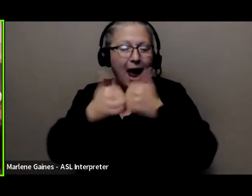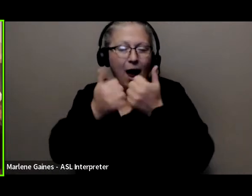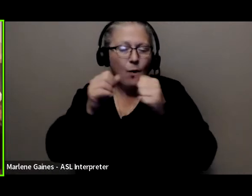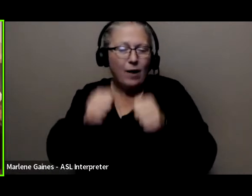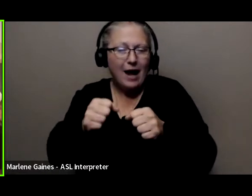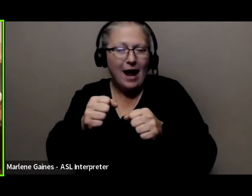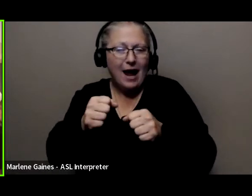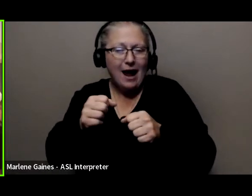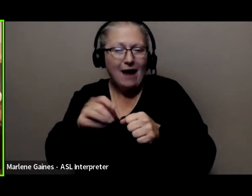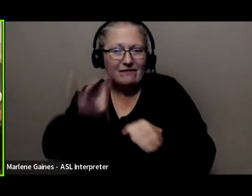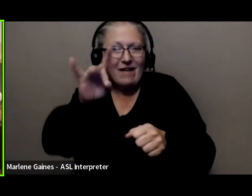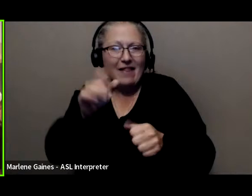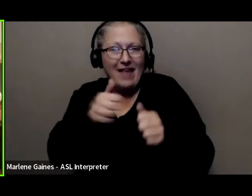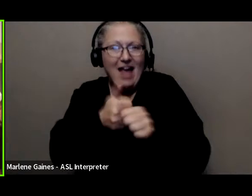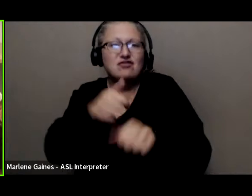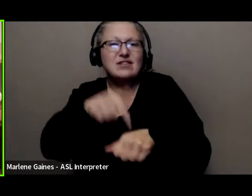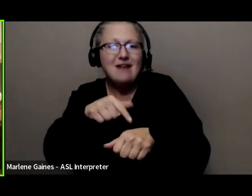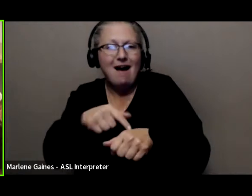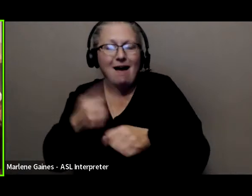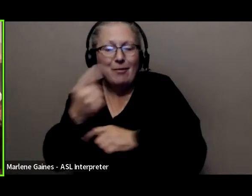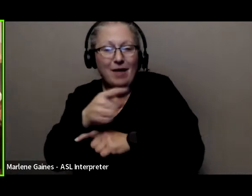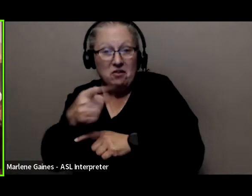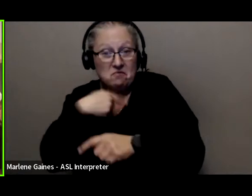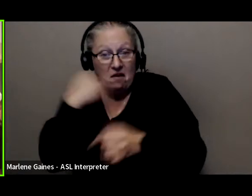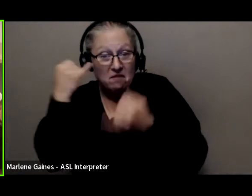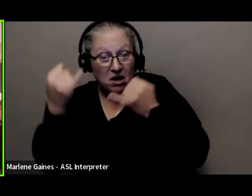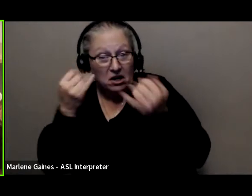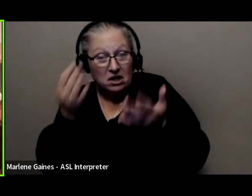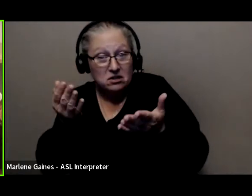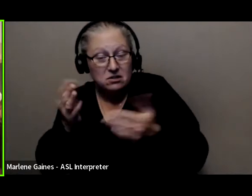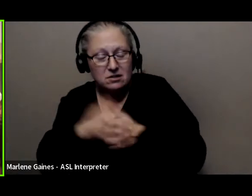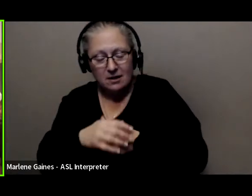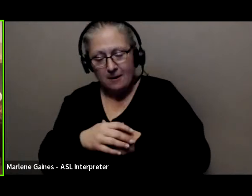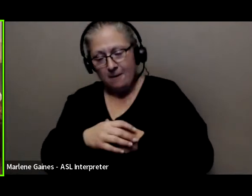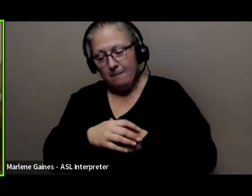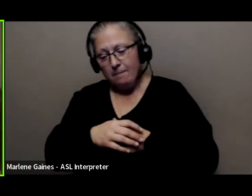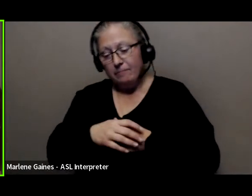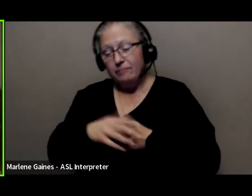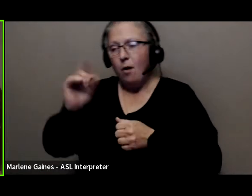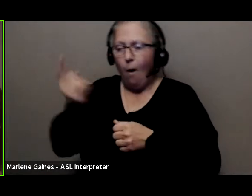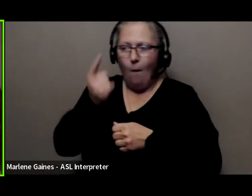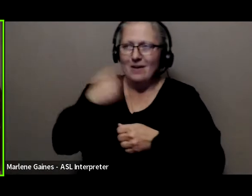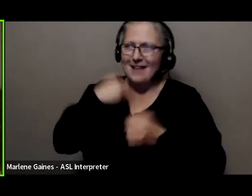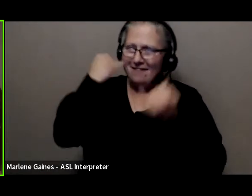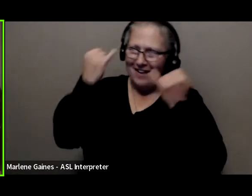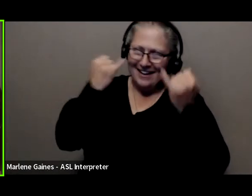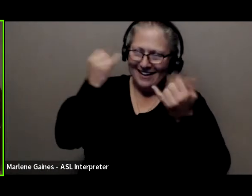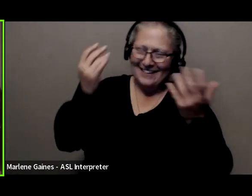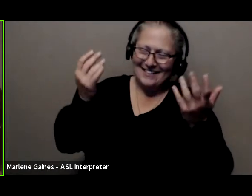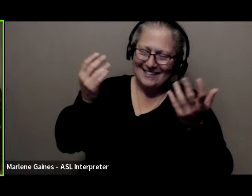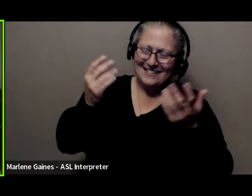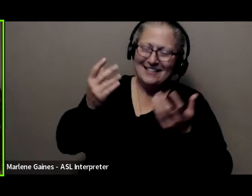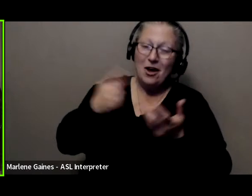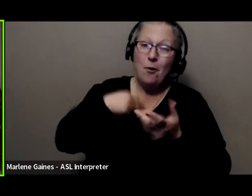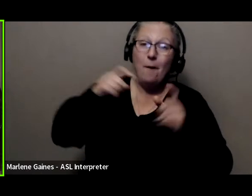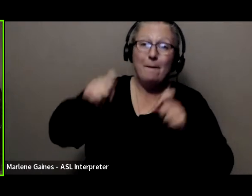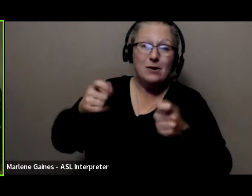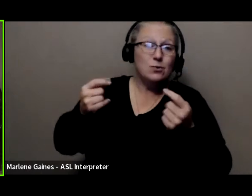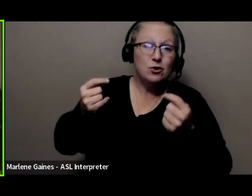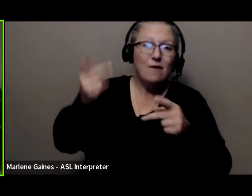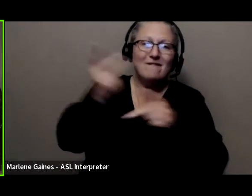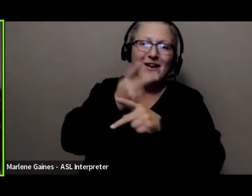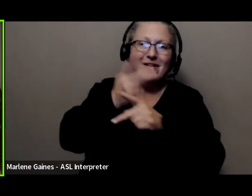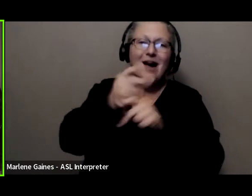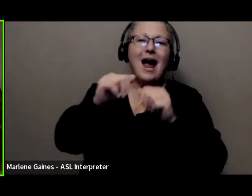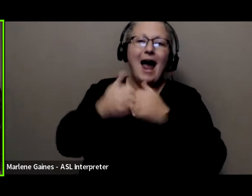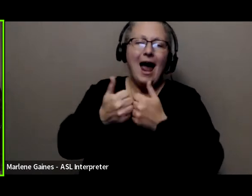day? Have you got any ideas? I mean, we always have ideas, but what we need to do is figure out how to